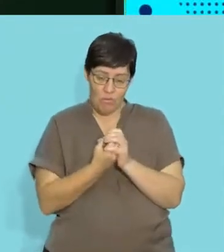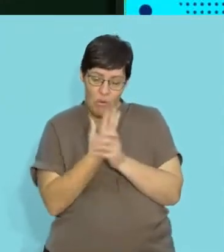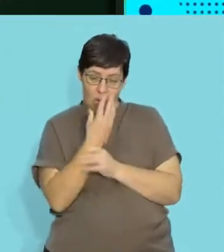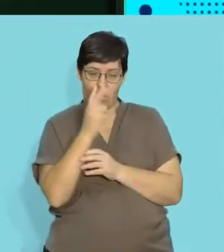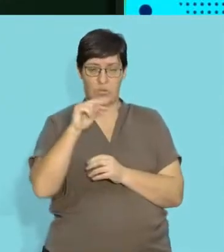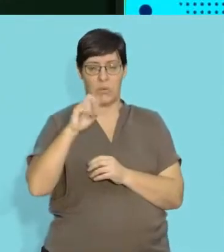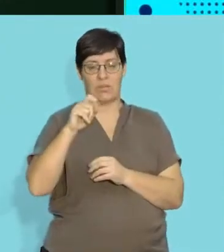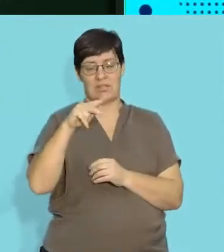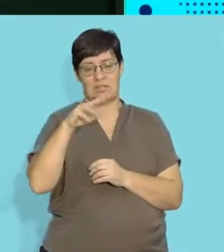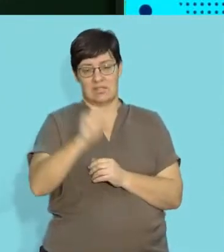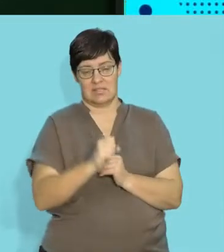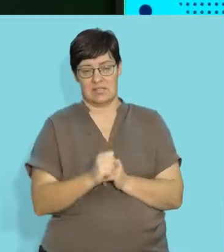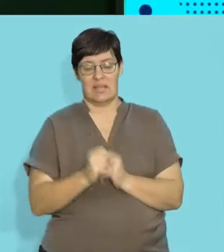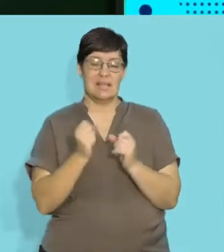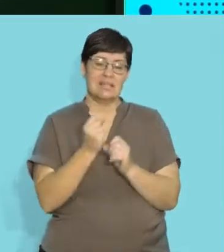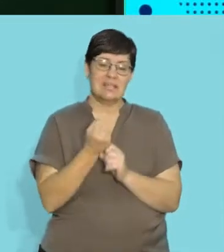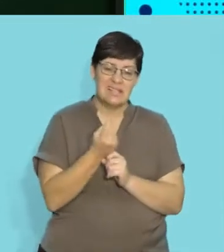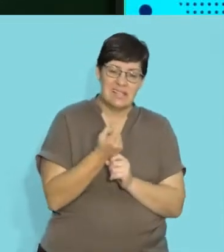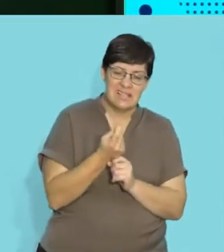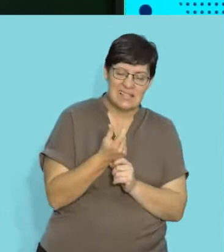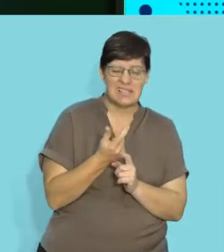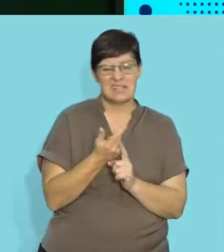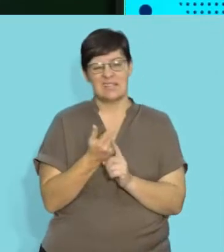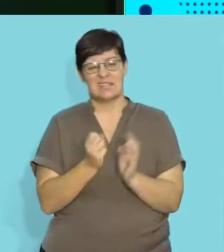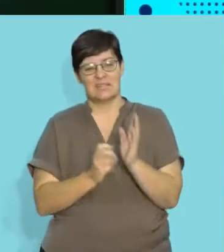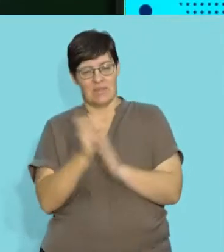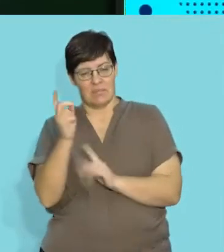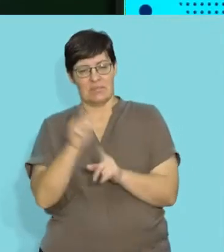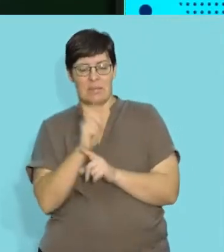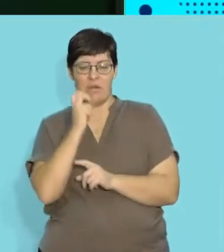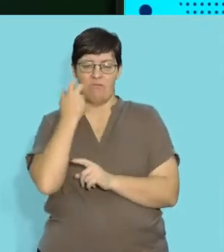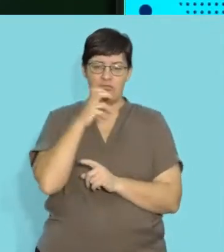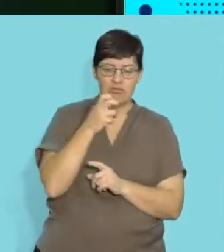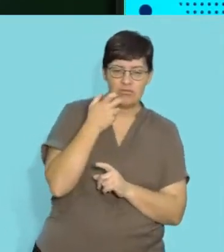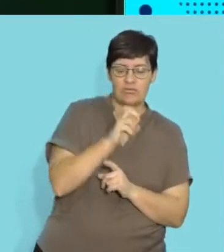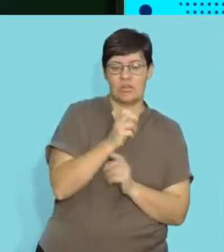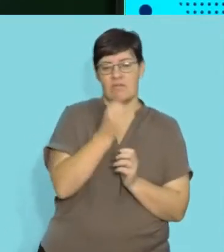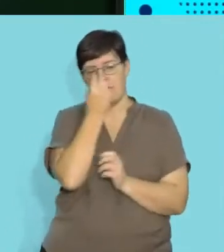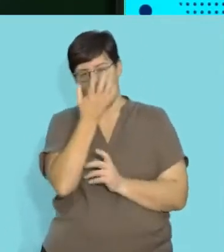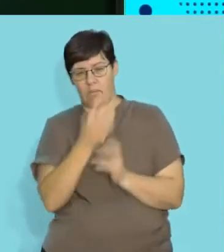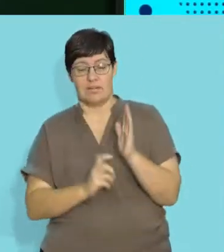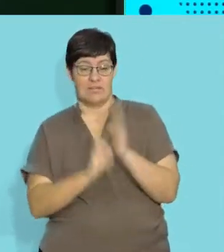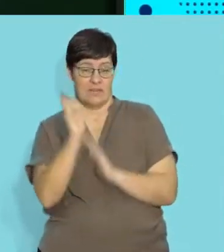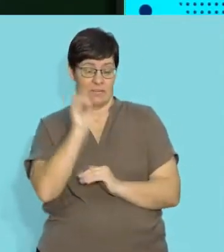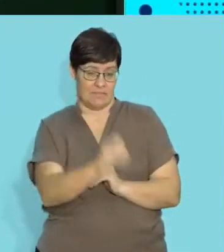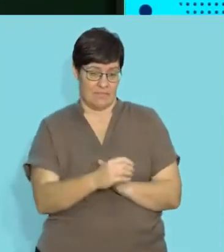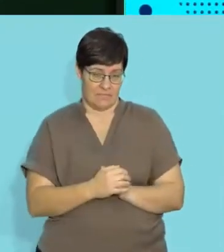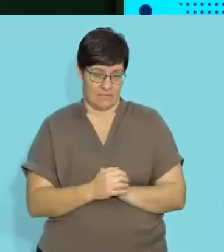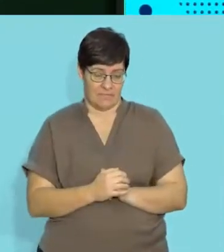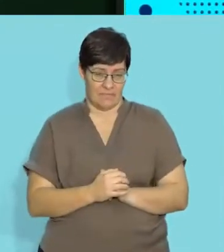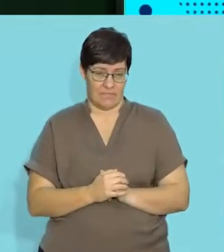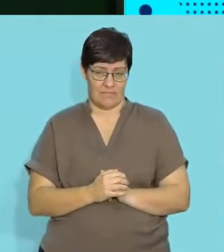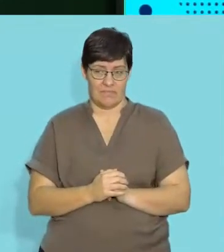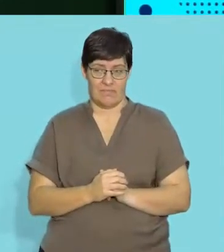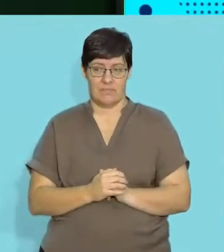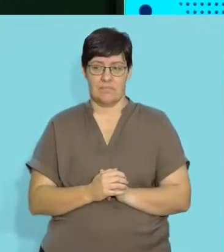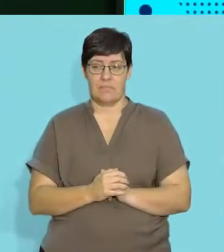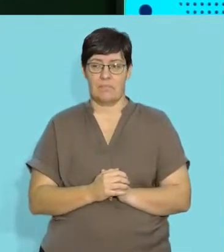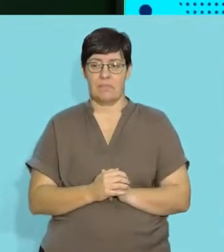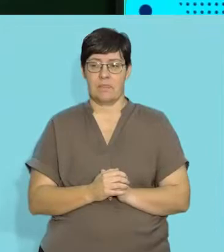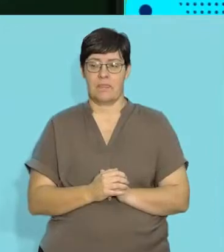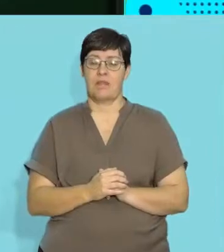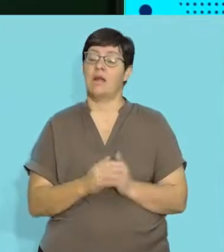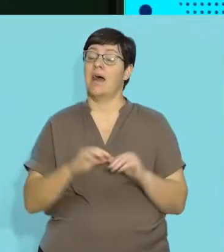the growth of the nodes, the development of seeds, as well as the formation of fruit and flower. So we'll spend some time looking at